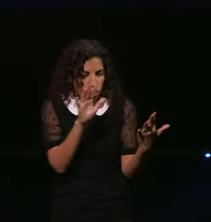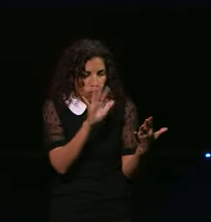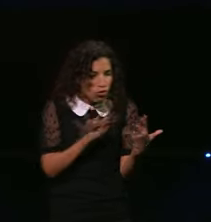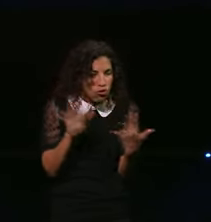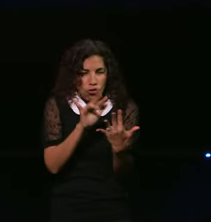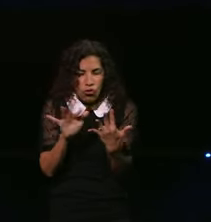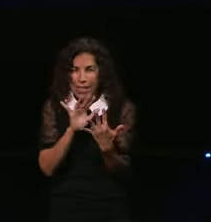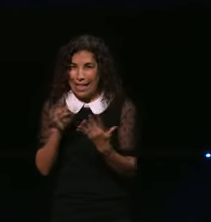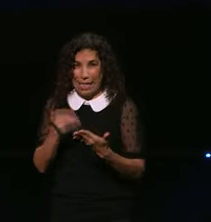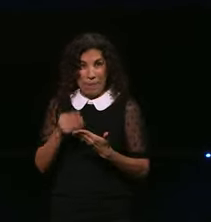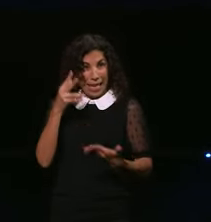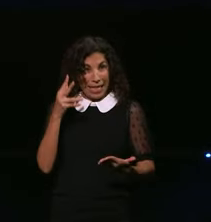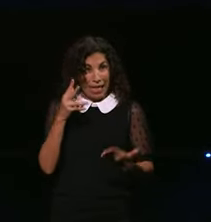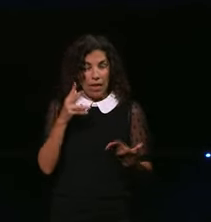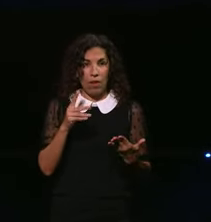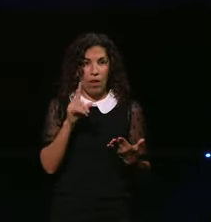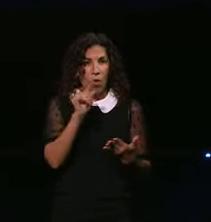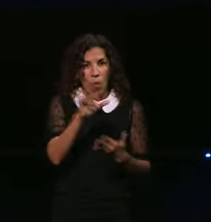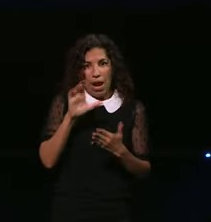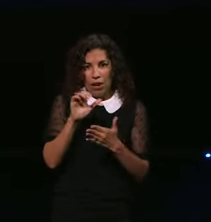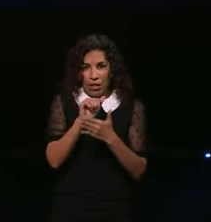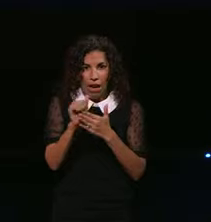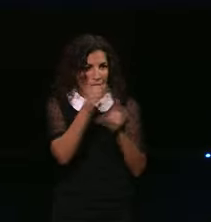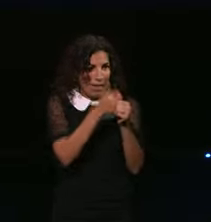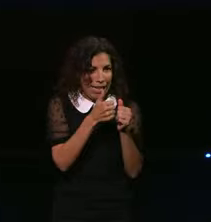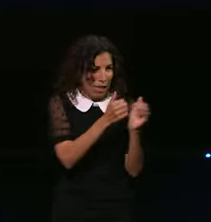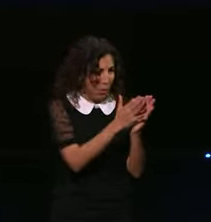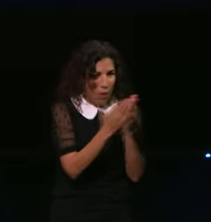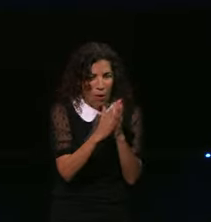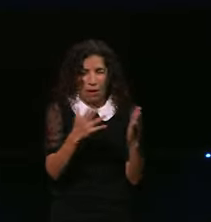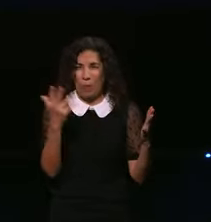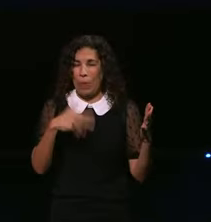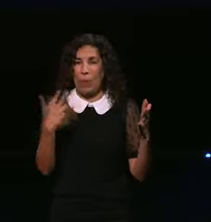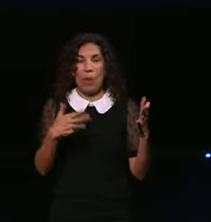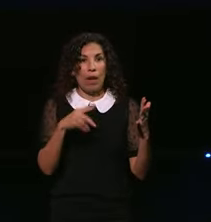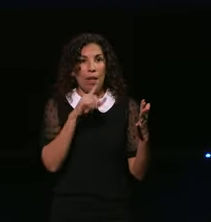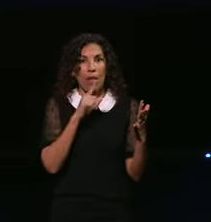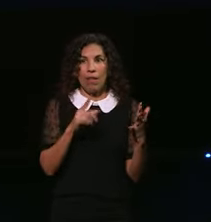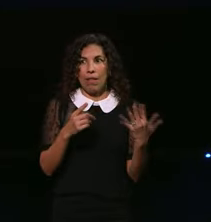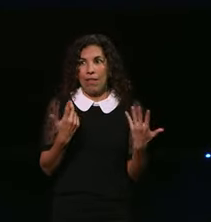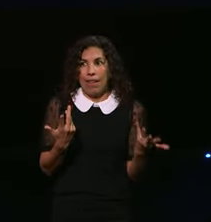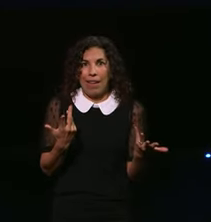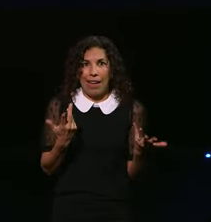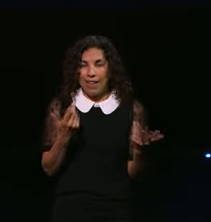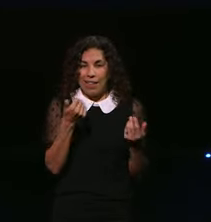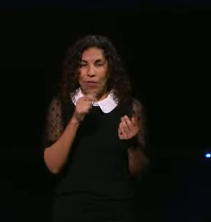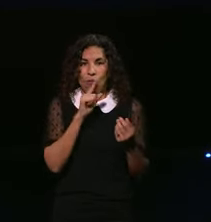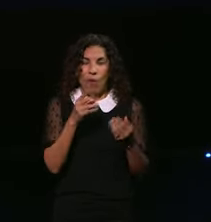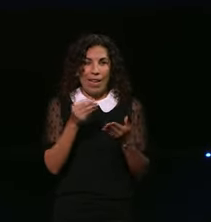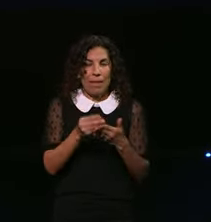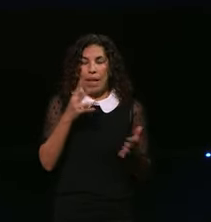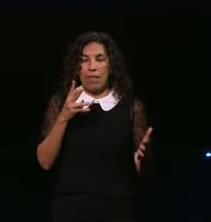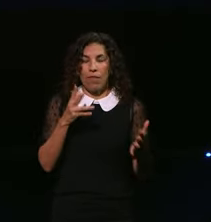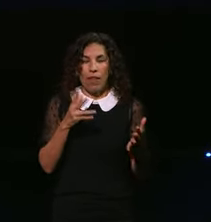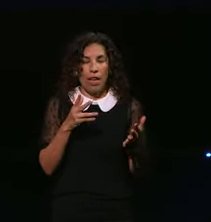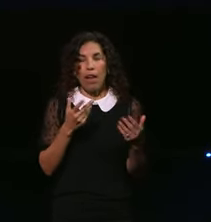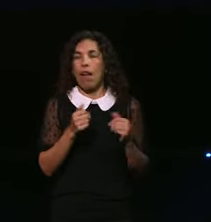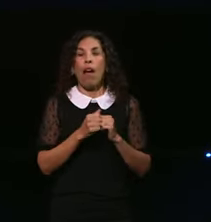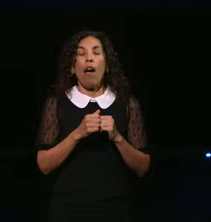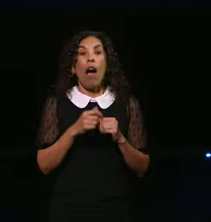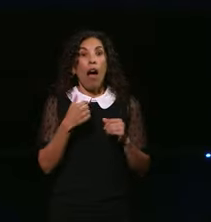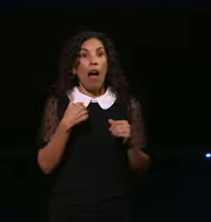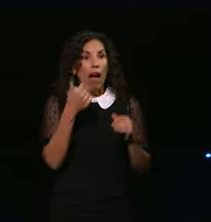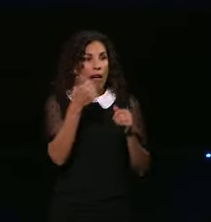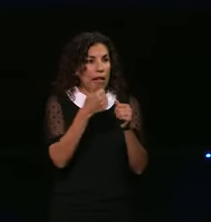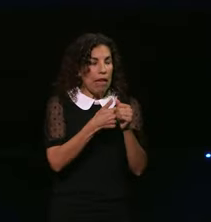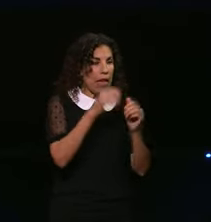it's expensive because it got almost like $100 each books, you know, and especially import book. And so I saw